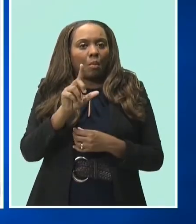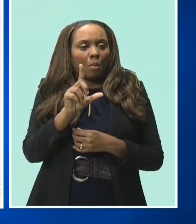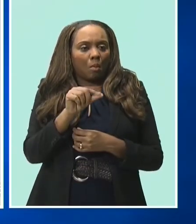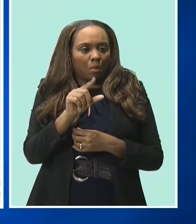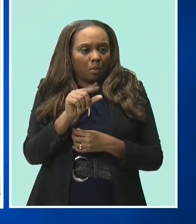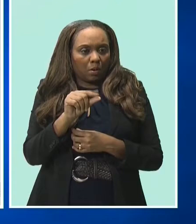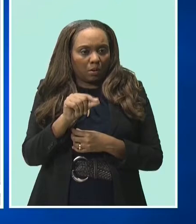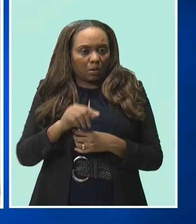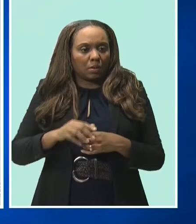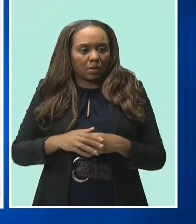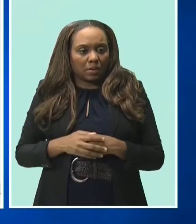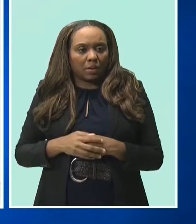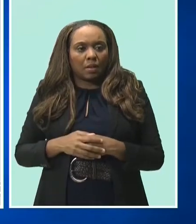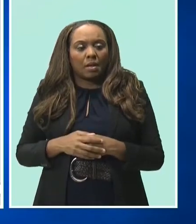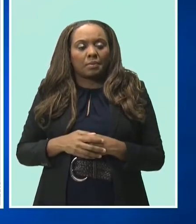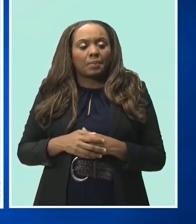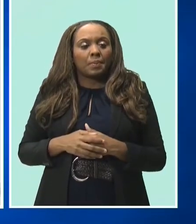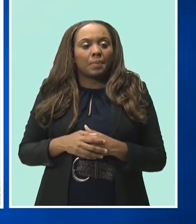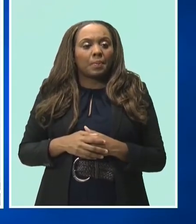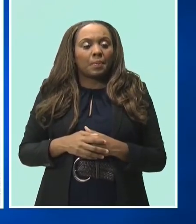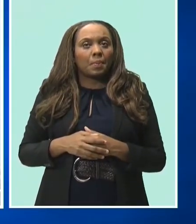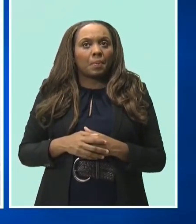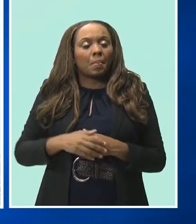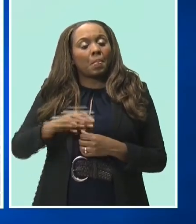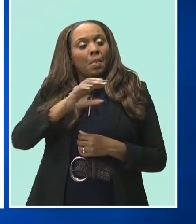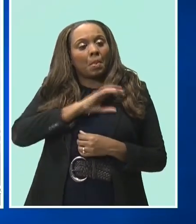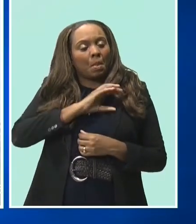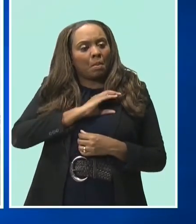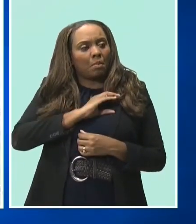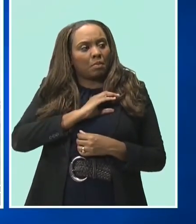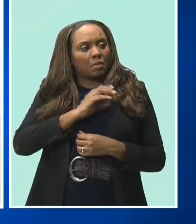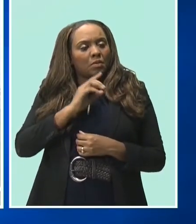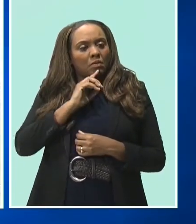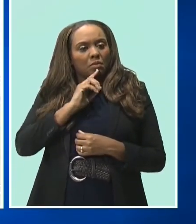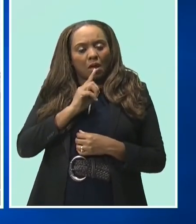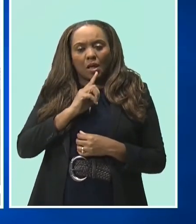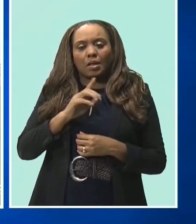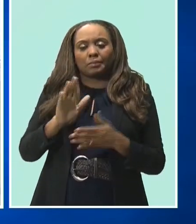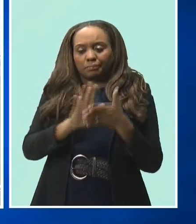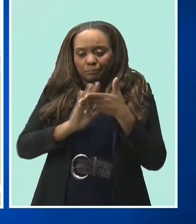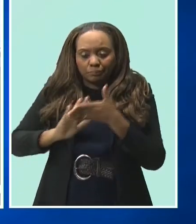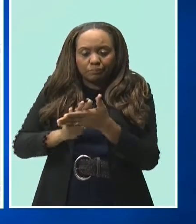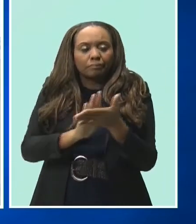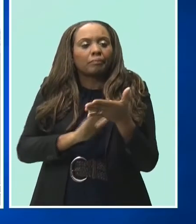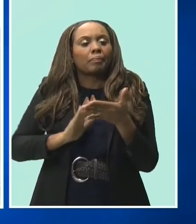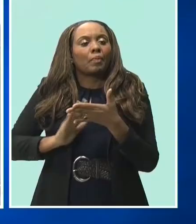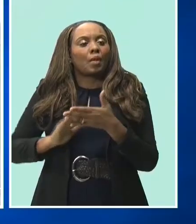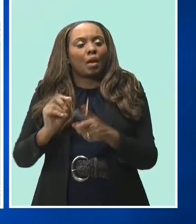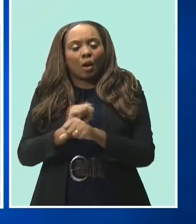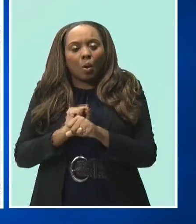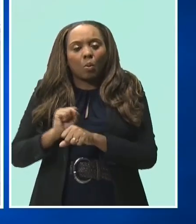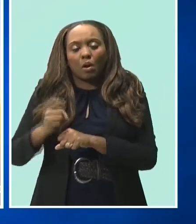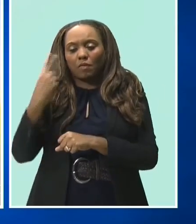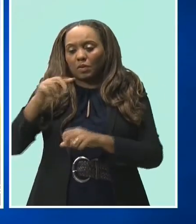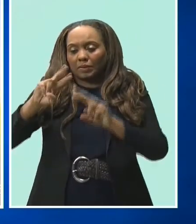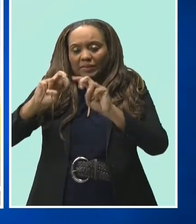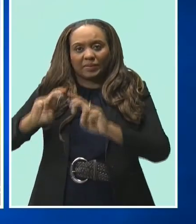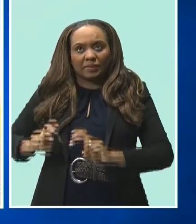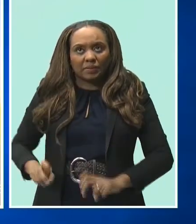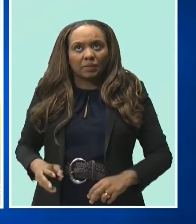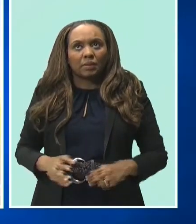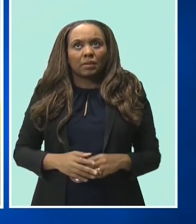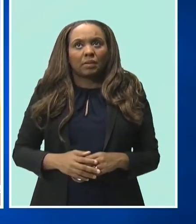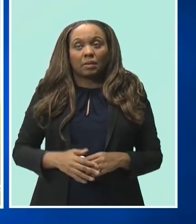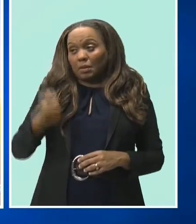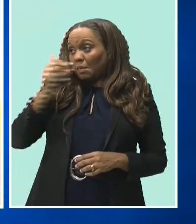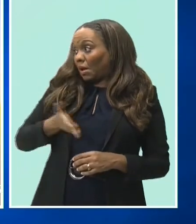Pears and Alia Martin of Jennings. The Police High Command has commended the Major Crimes Unit for their work on this investigation. For the family of the